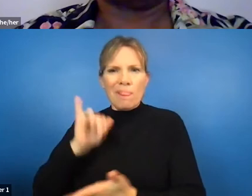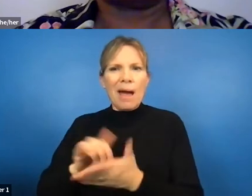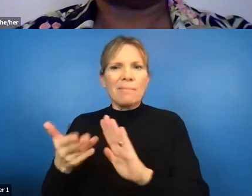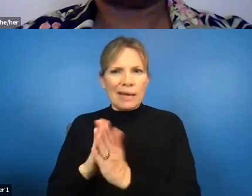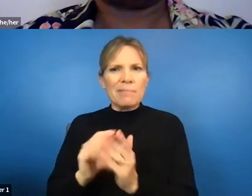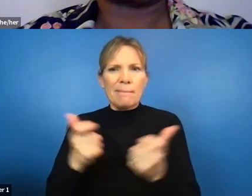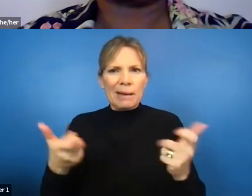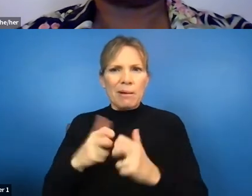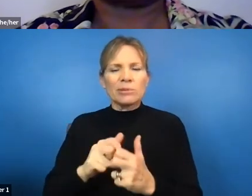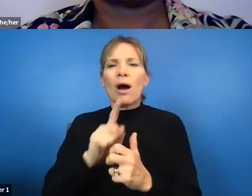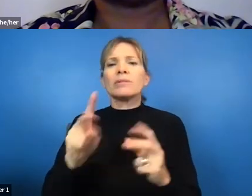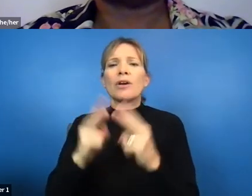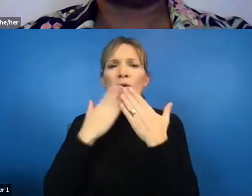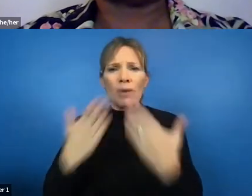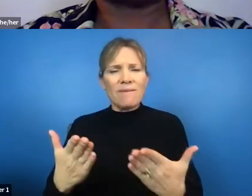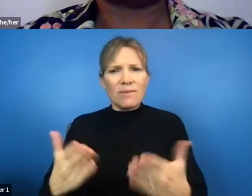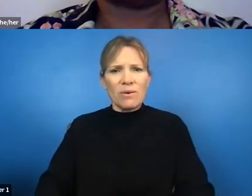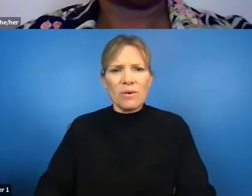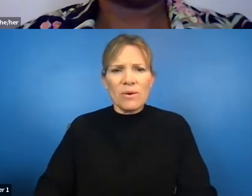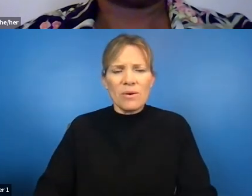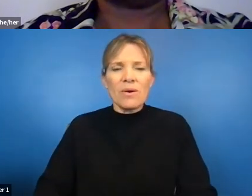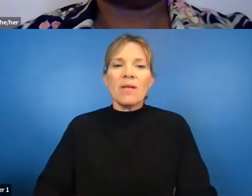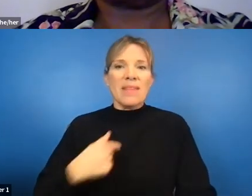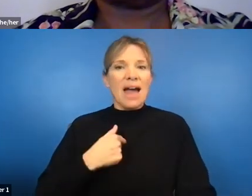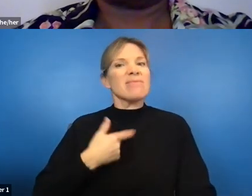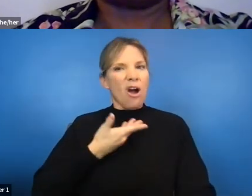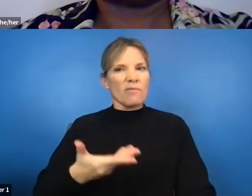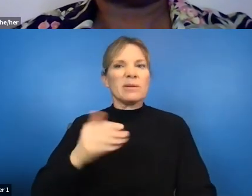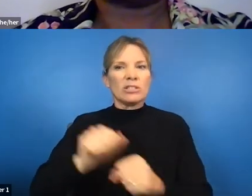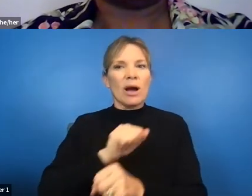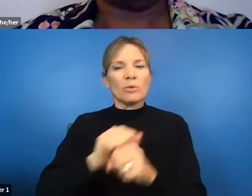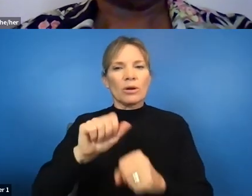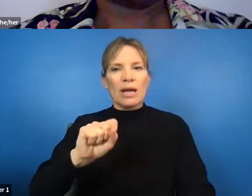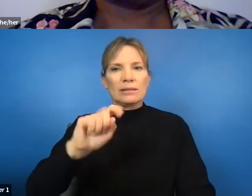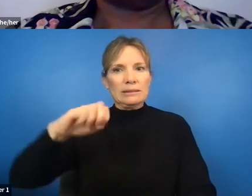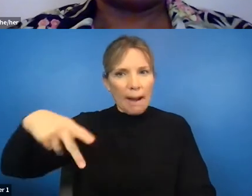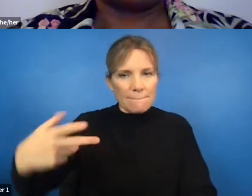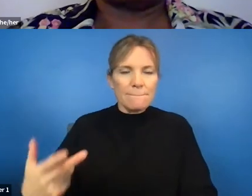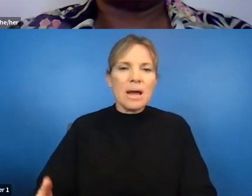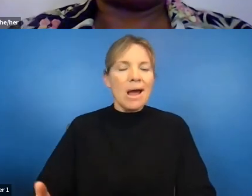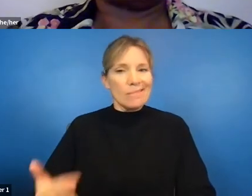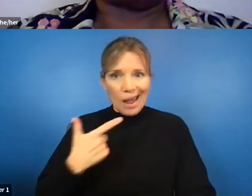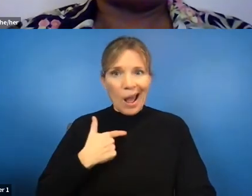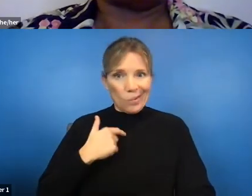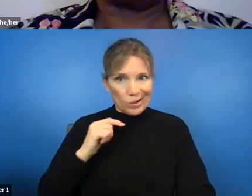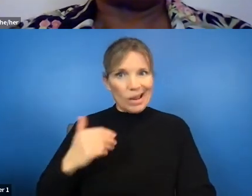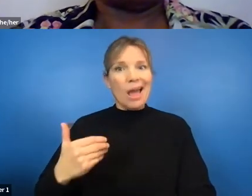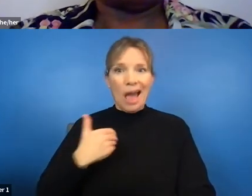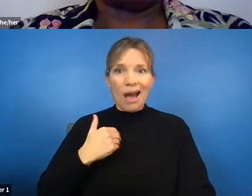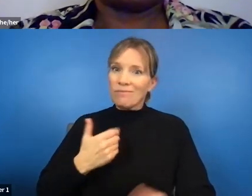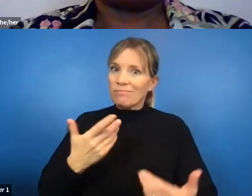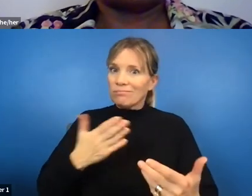I was very grateful when I got the job at STOP that I could actually have as my